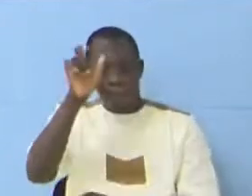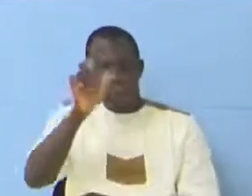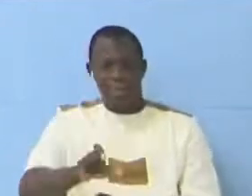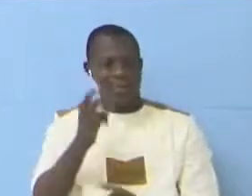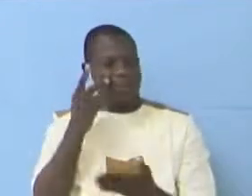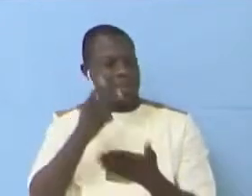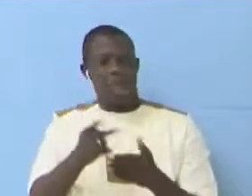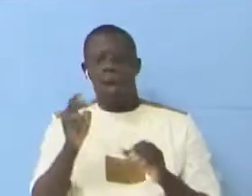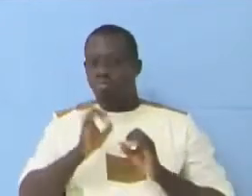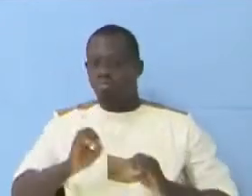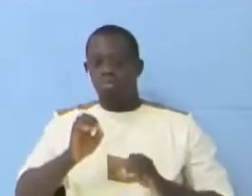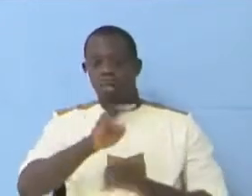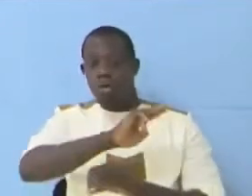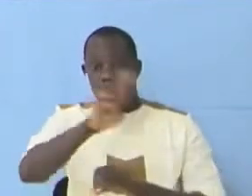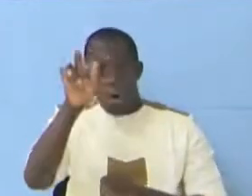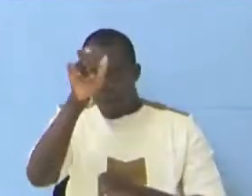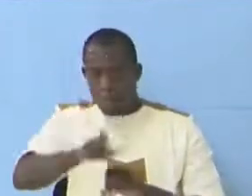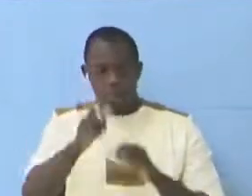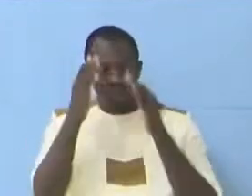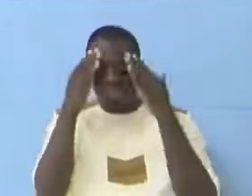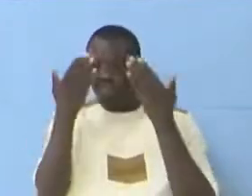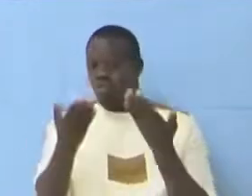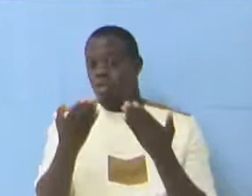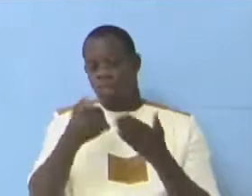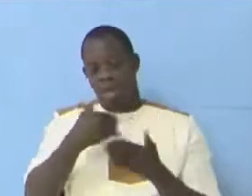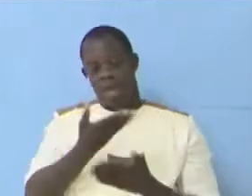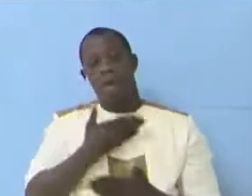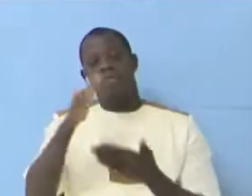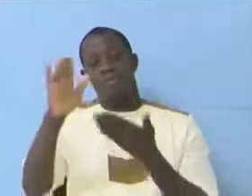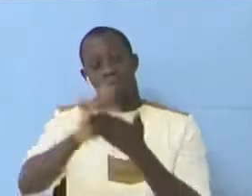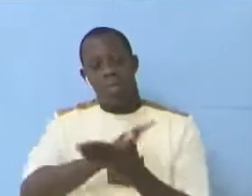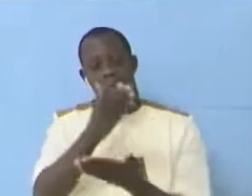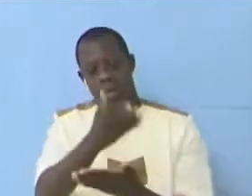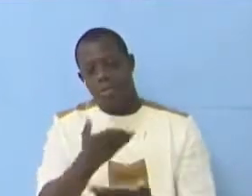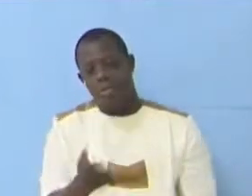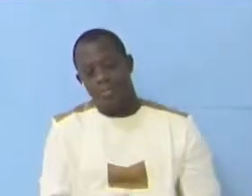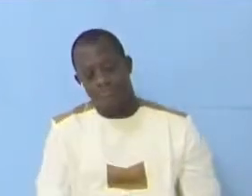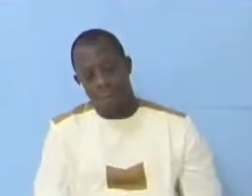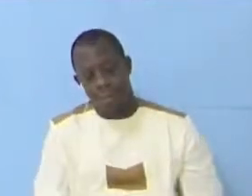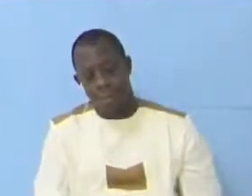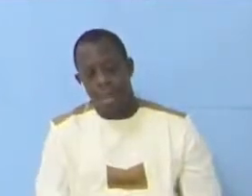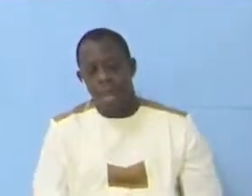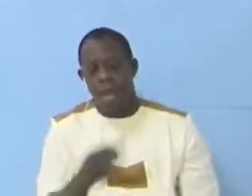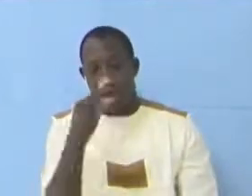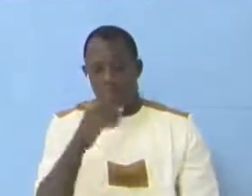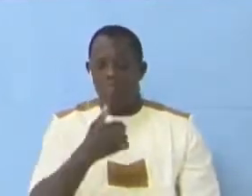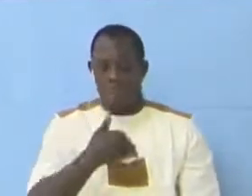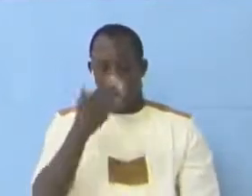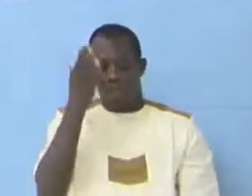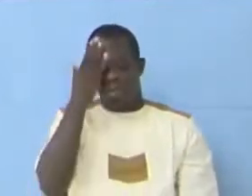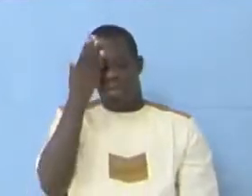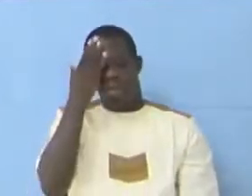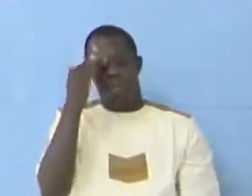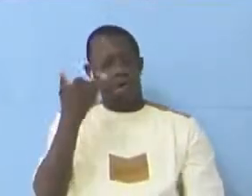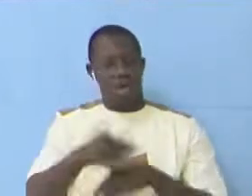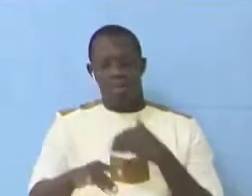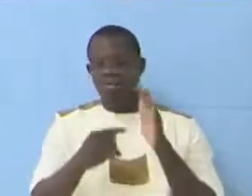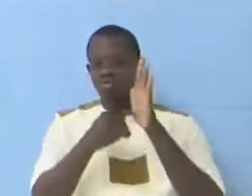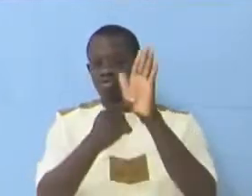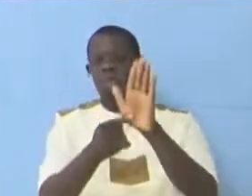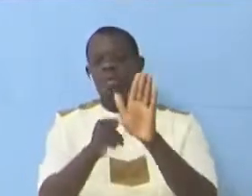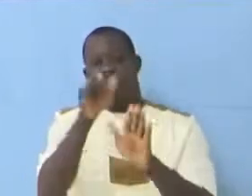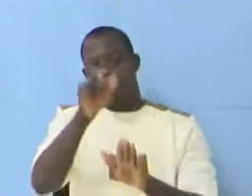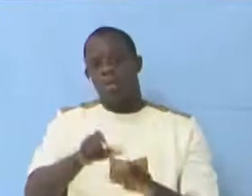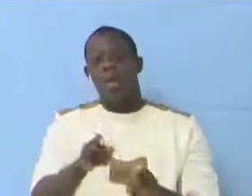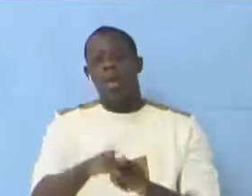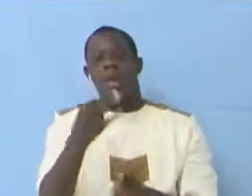ma ko dénkoon amul kenn ku ko yëg ne sax amee woon naa ko kenn gisut ko itamit. As far as I know. I did not see When it. you say the keeper,